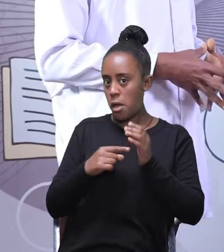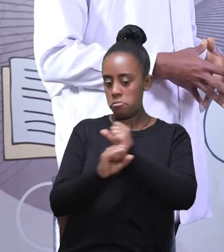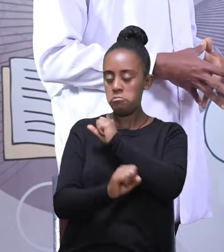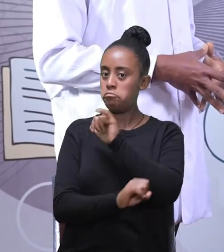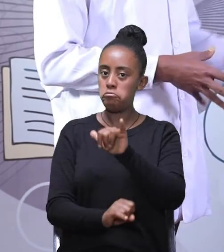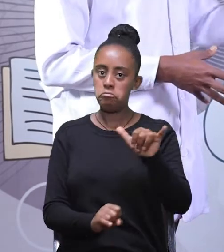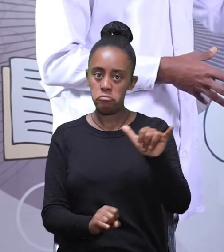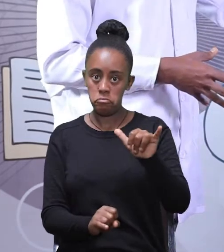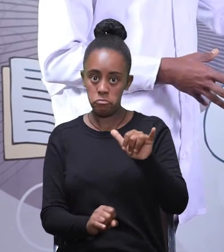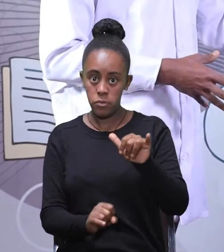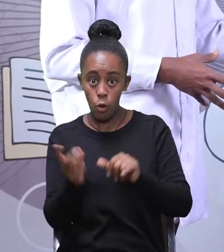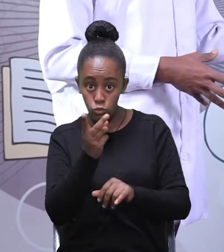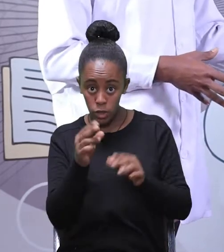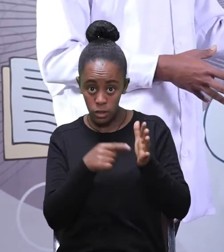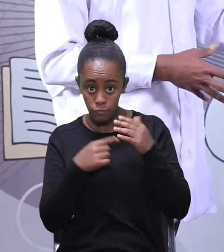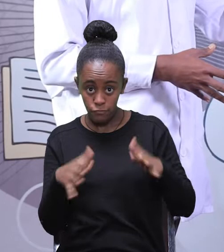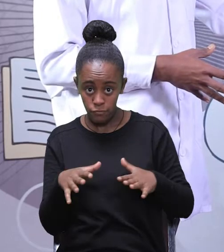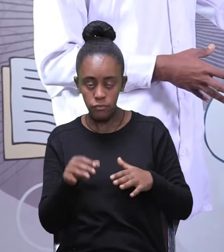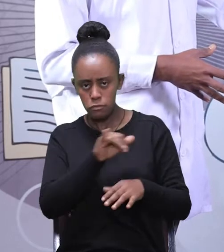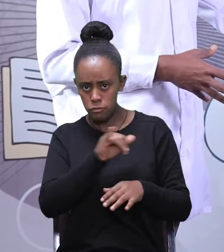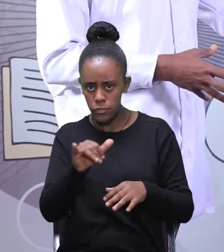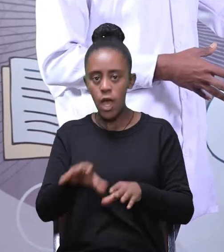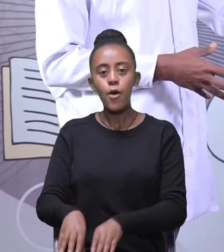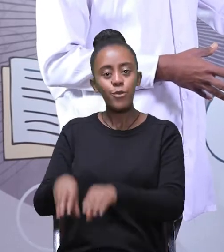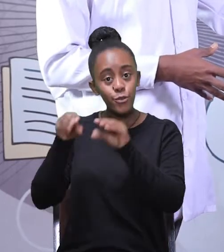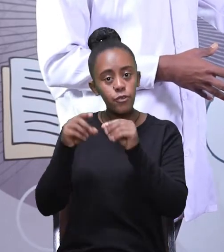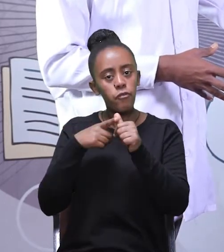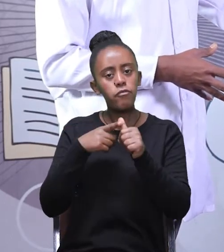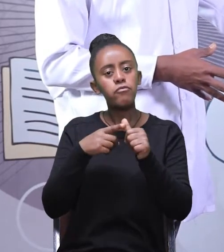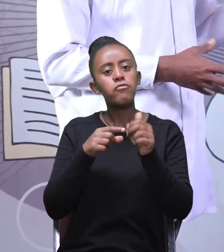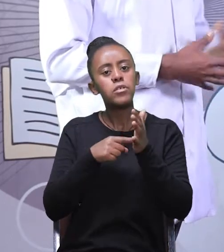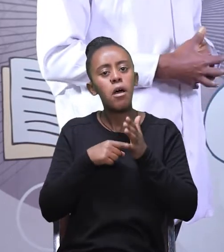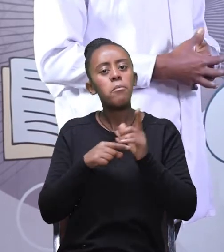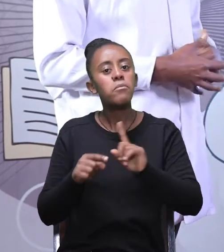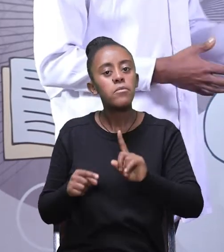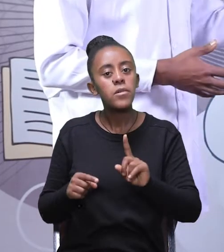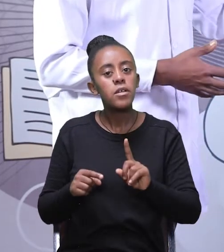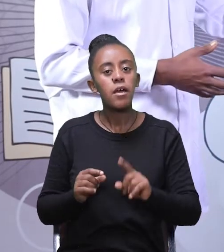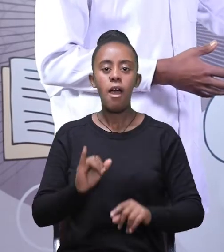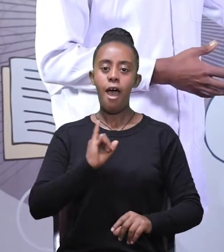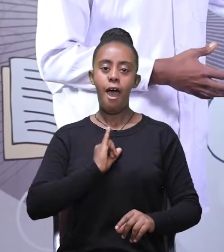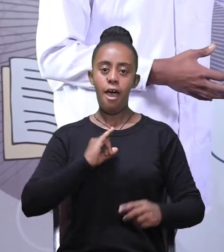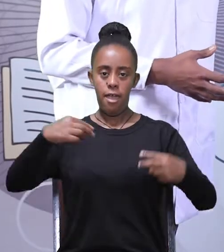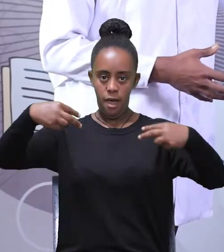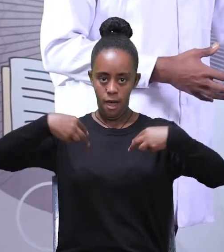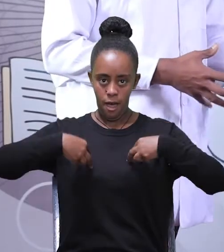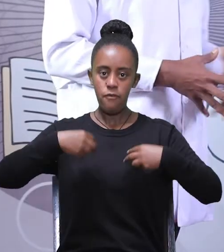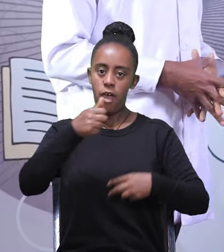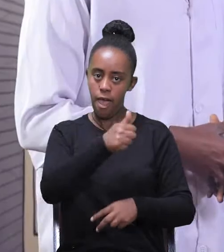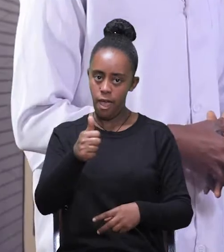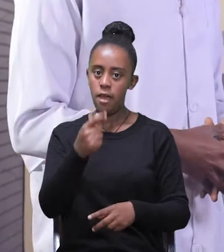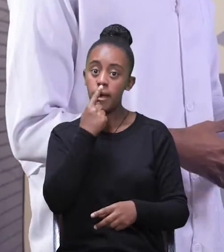In terms of the 2 examples. Student, look at first the example. The example, it says what? I have a red